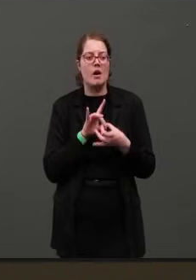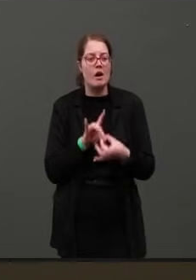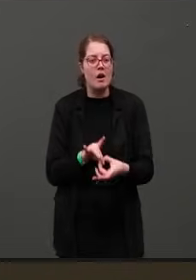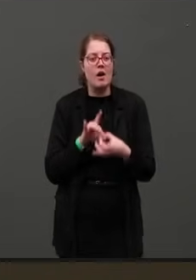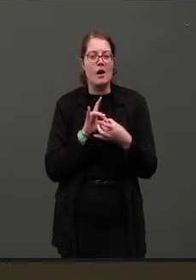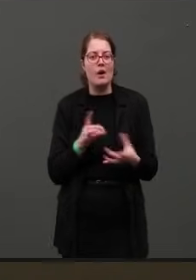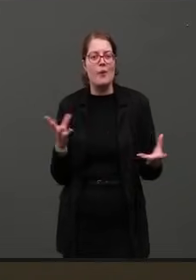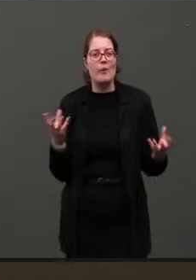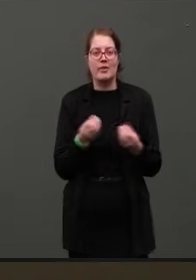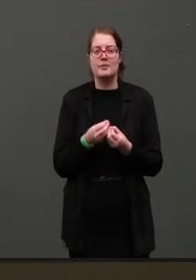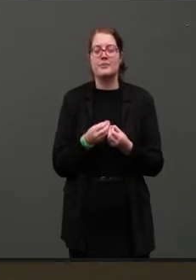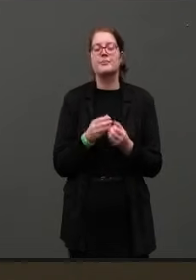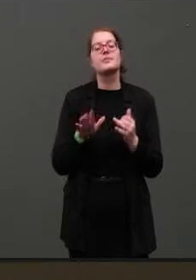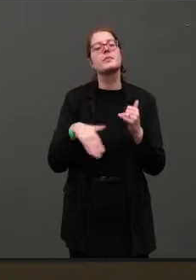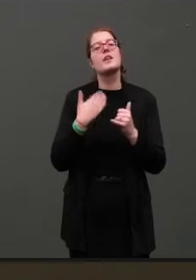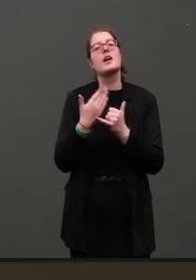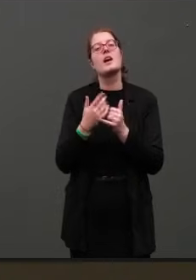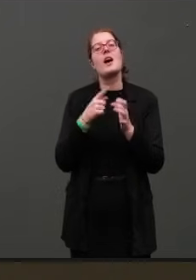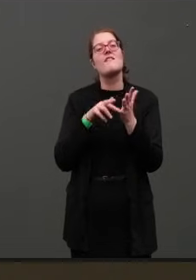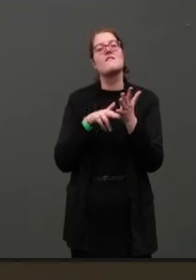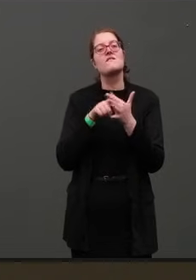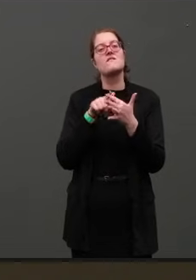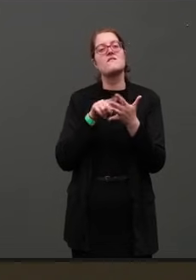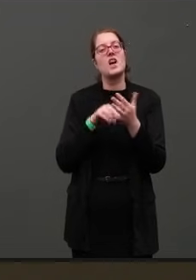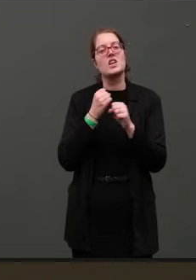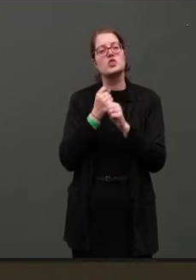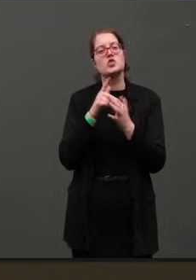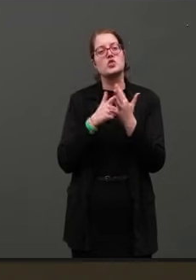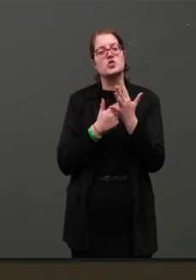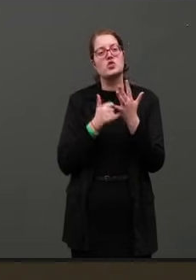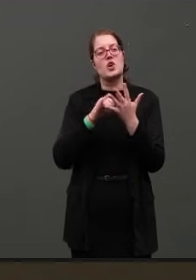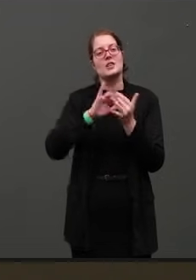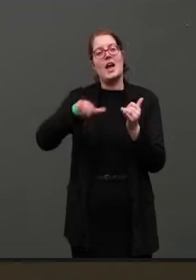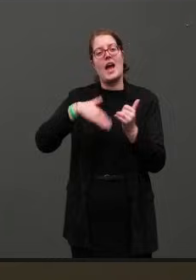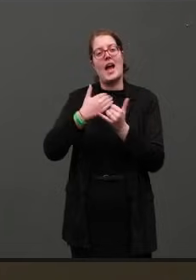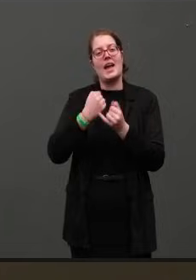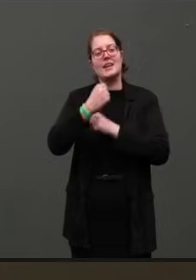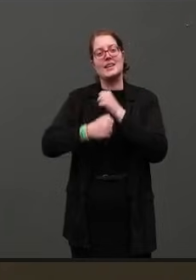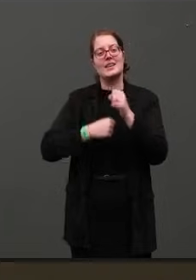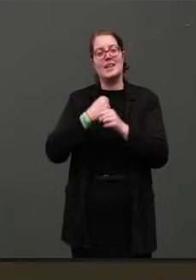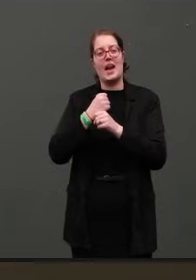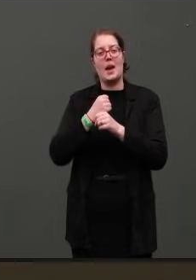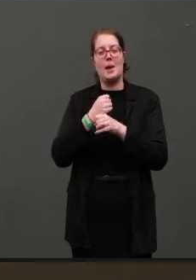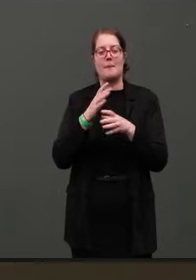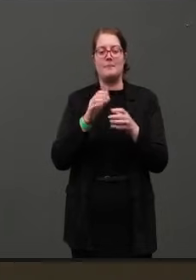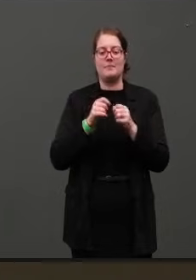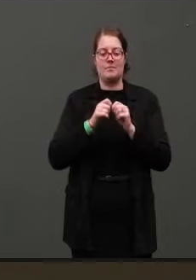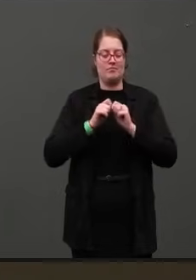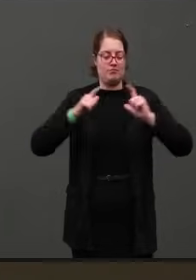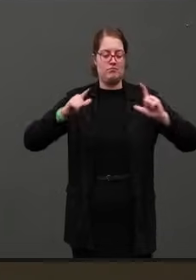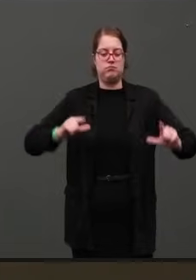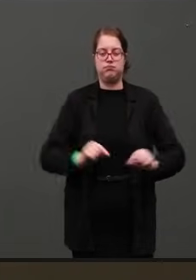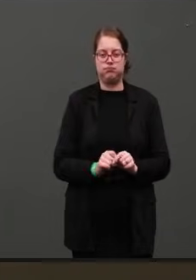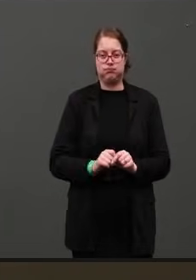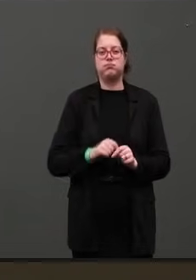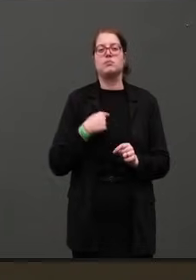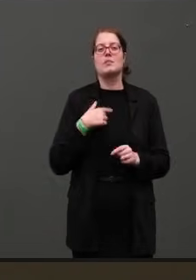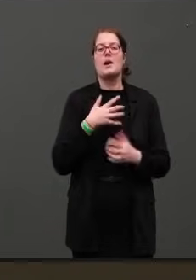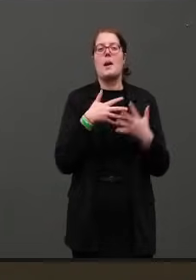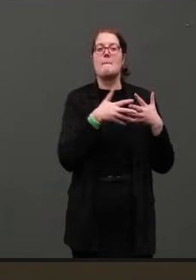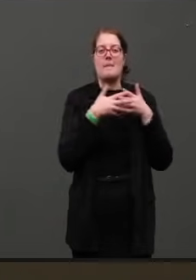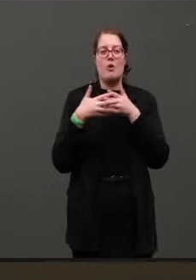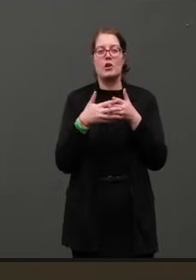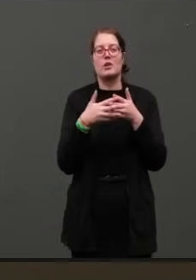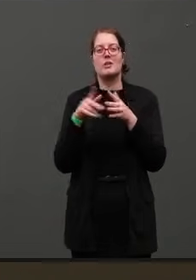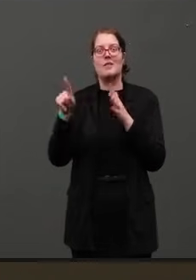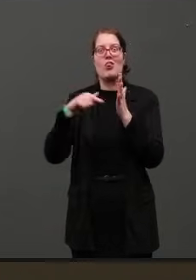of the end of Avengers Endgame, like when Captain America picks up Thor's hammer. That is an all-time great moment of cinema,